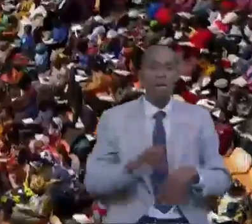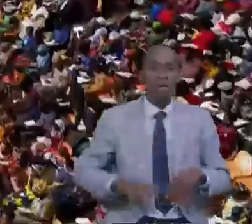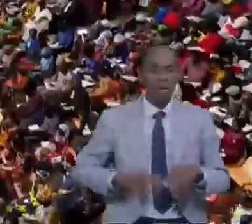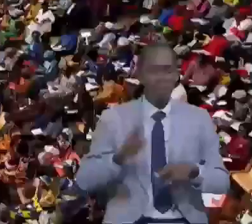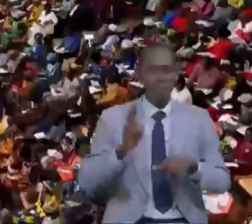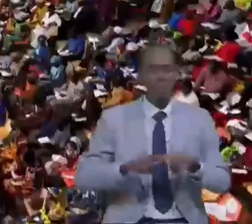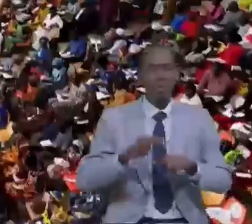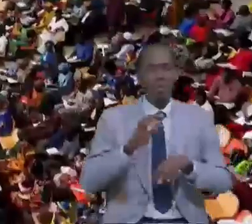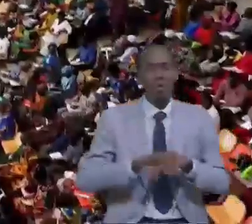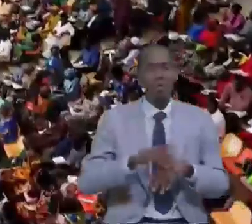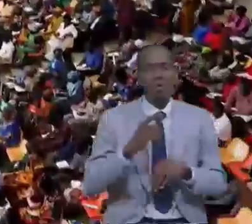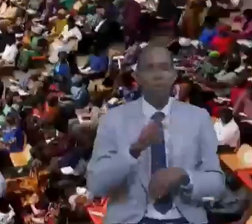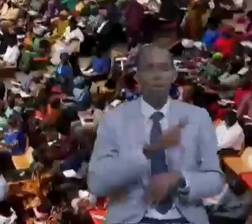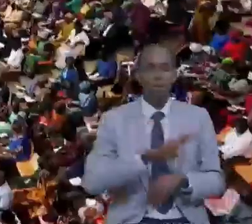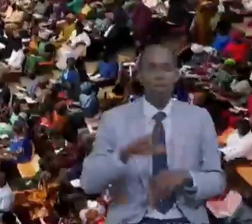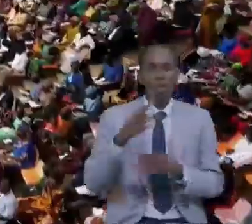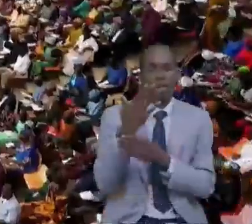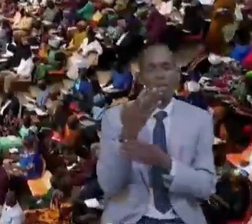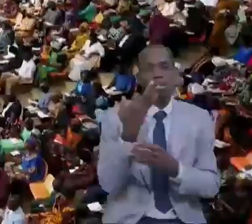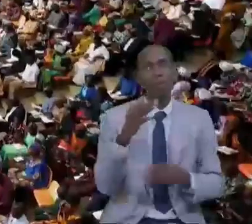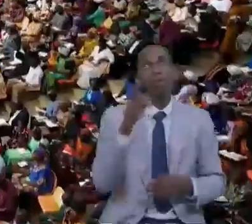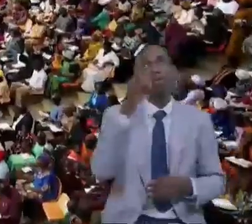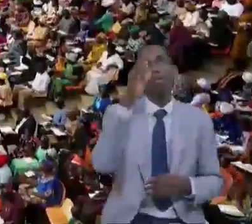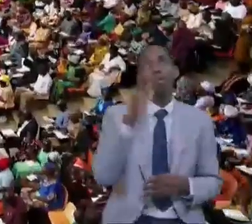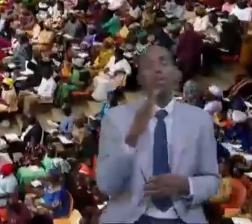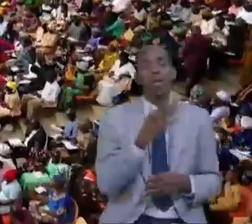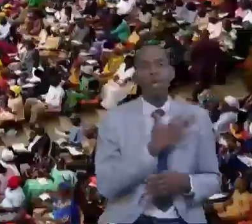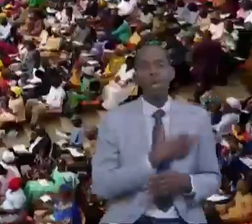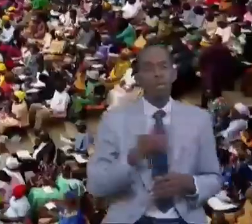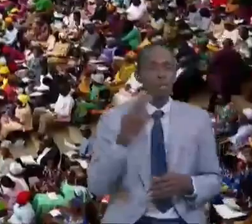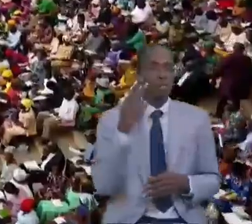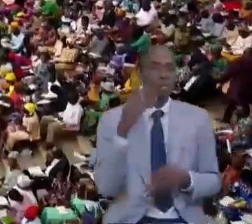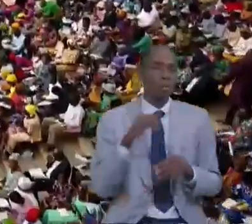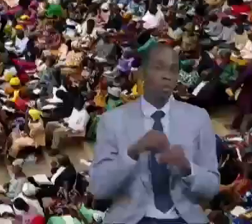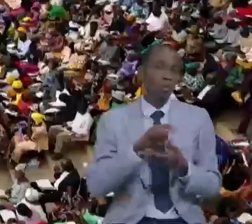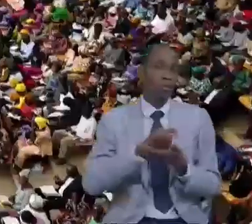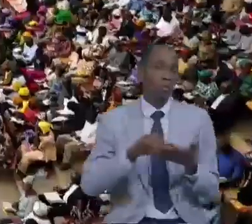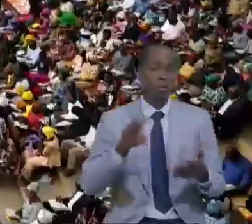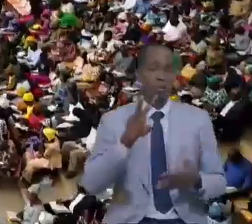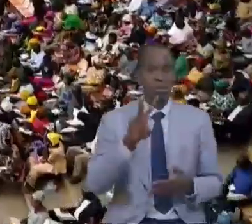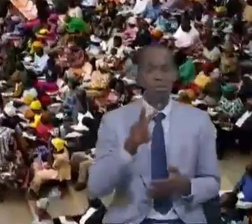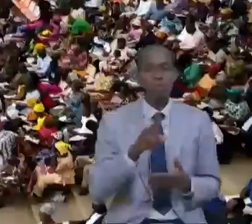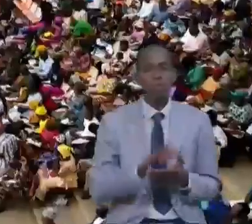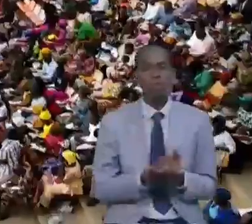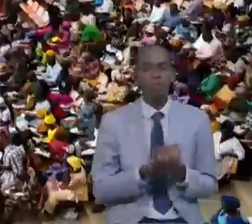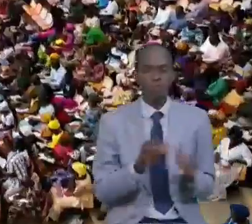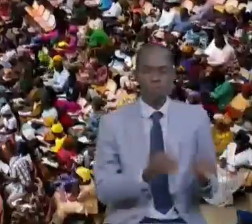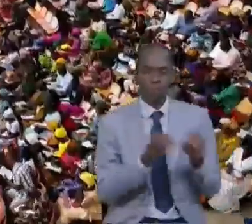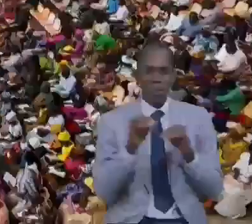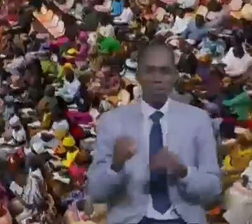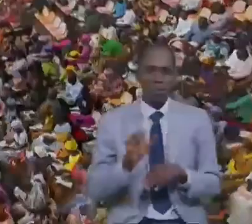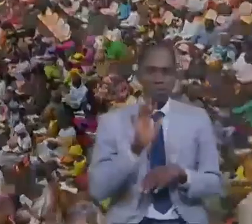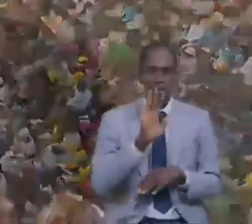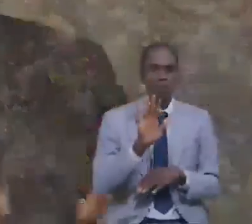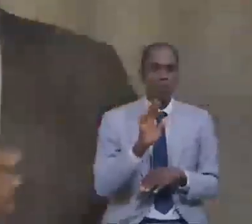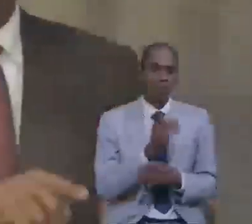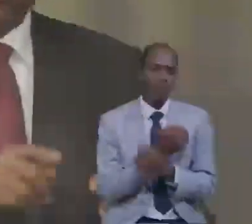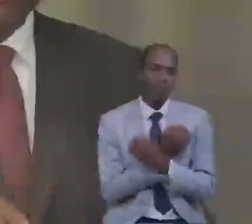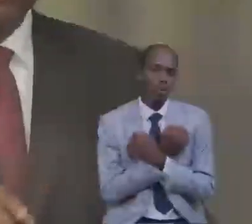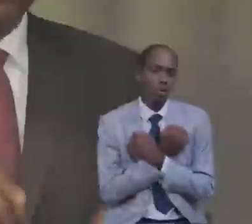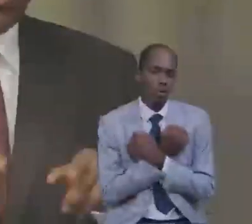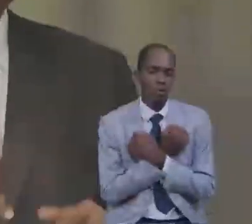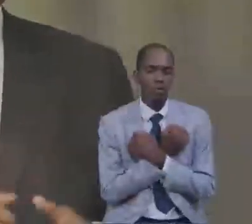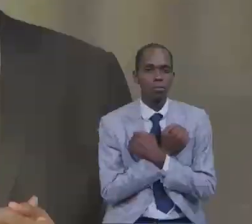your affection, set your love, set your mind on things above, not